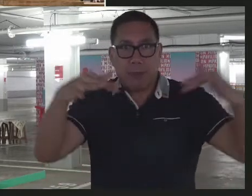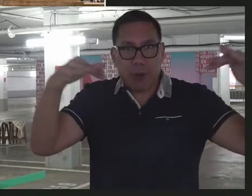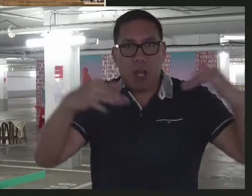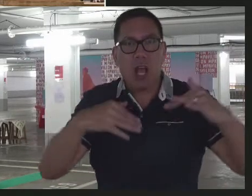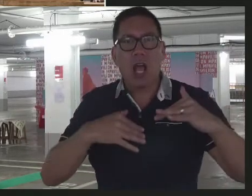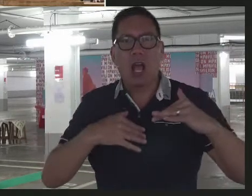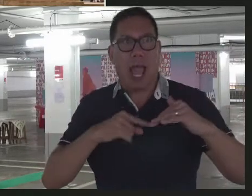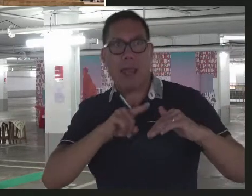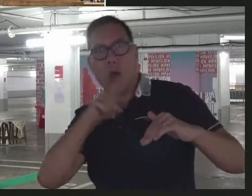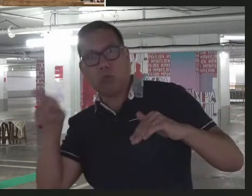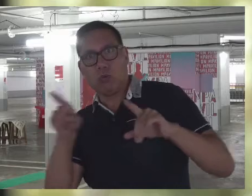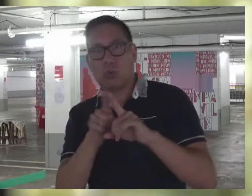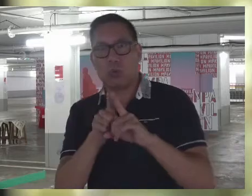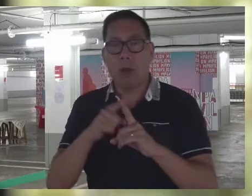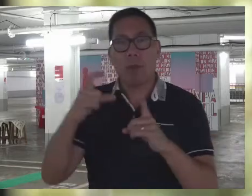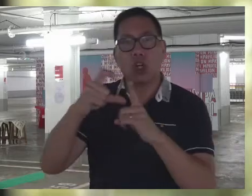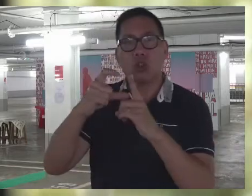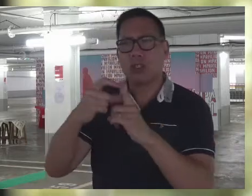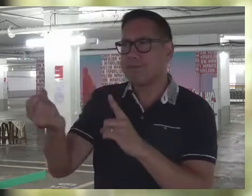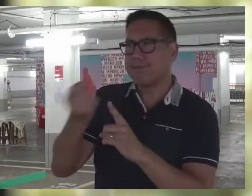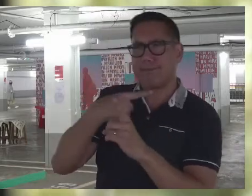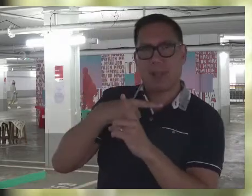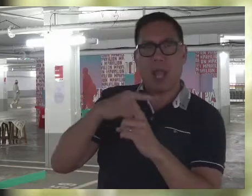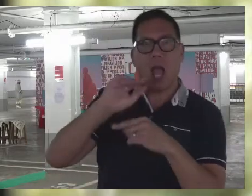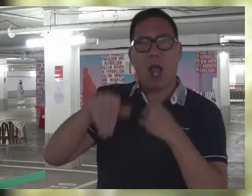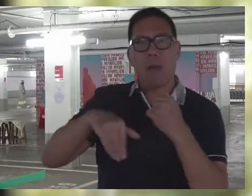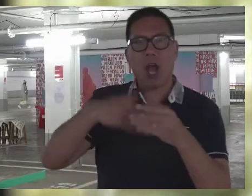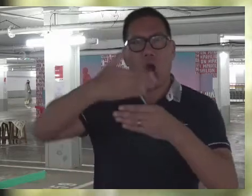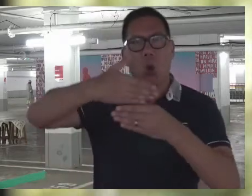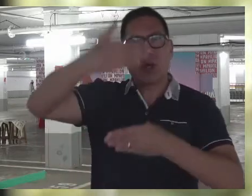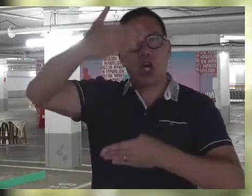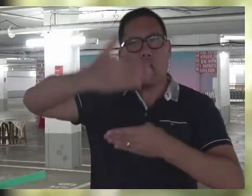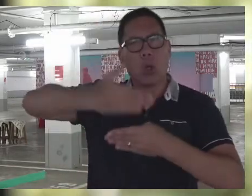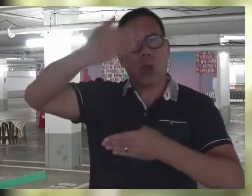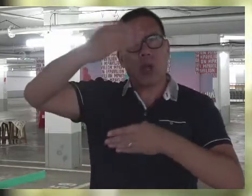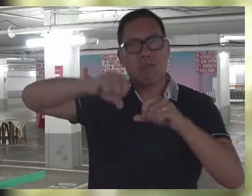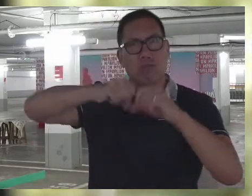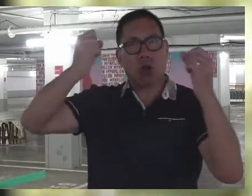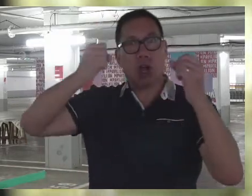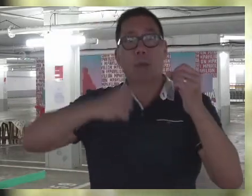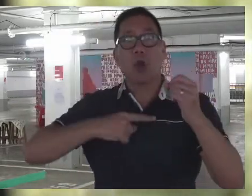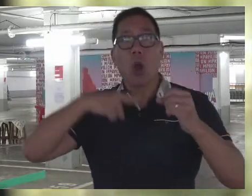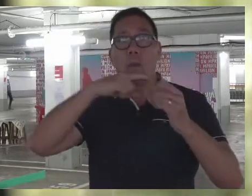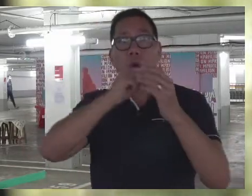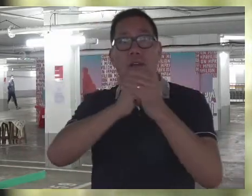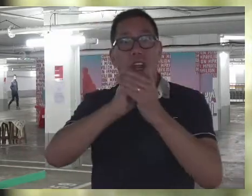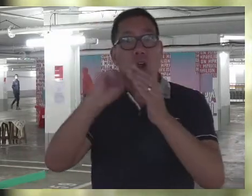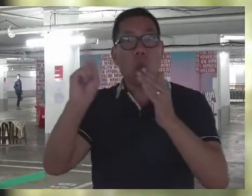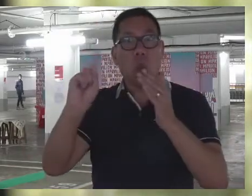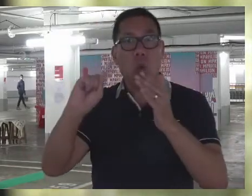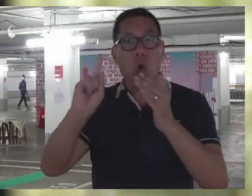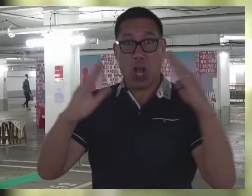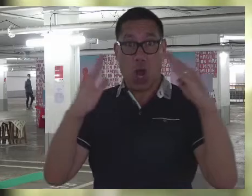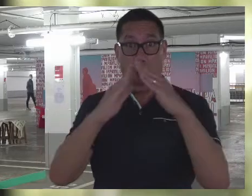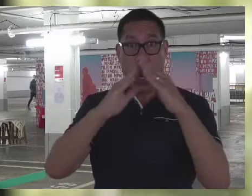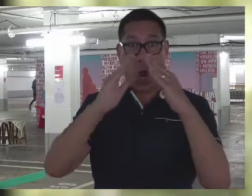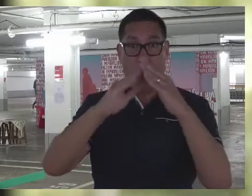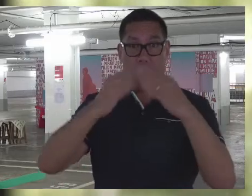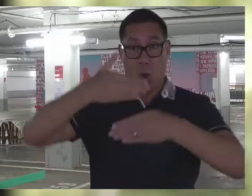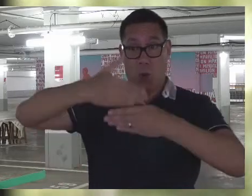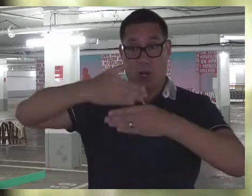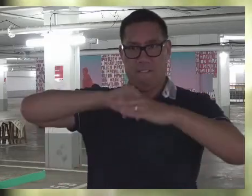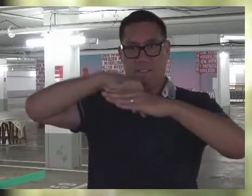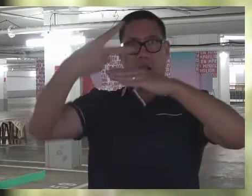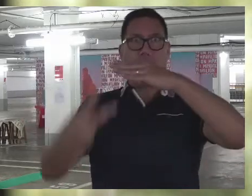me a text about broken windows, because her boyfriend had fallen through one of the glass windows at home, and then she sent to